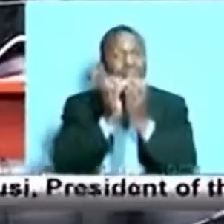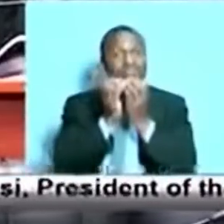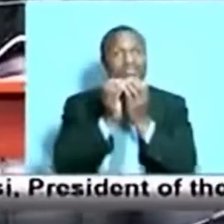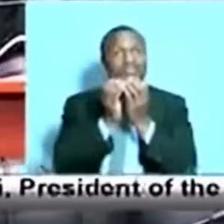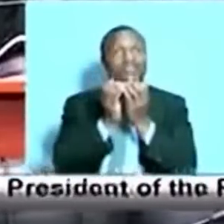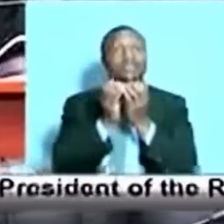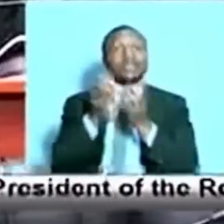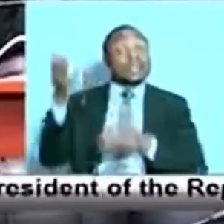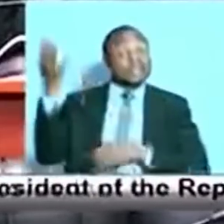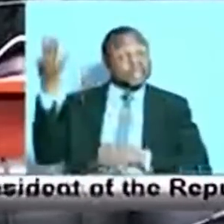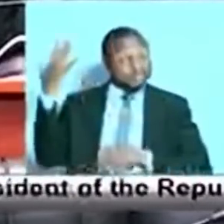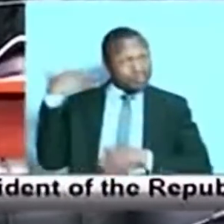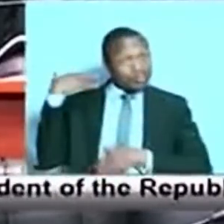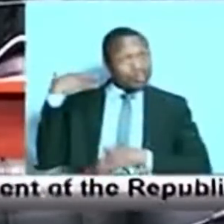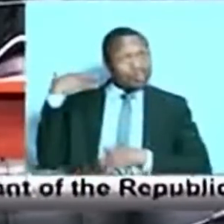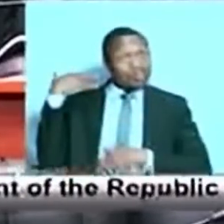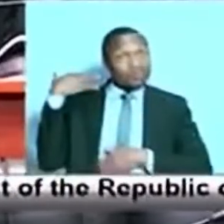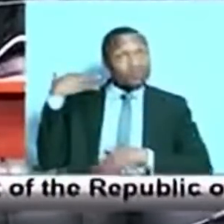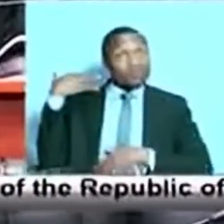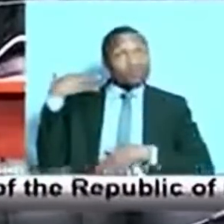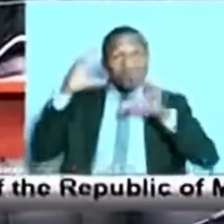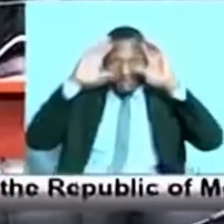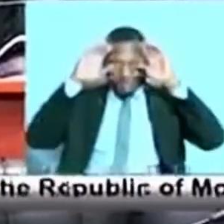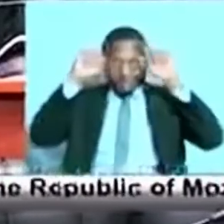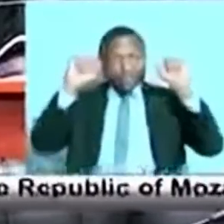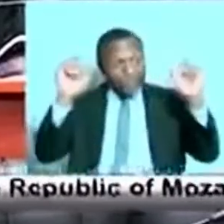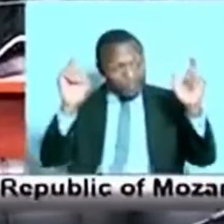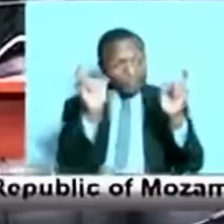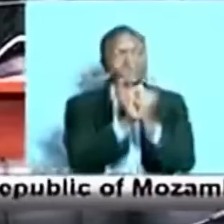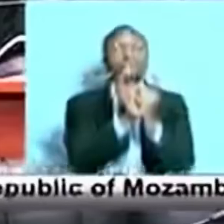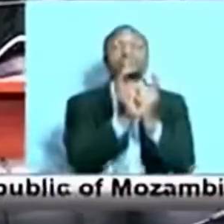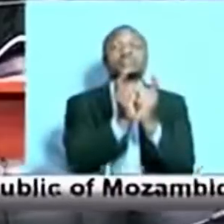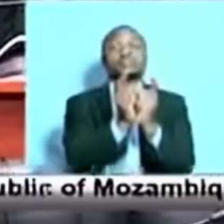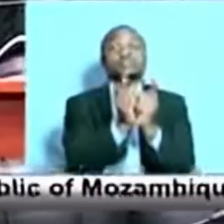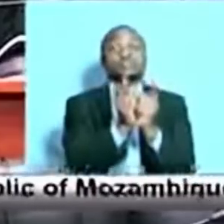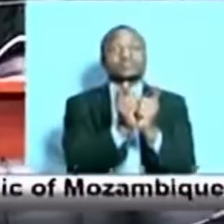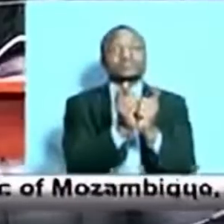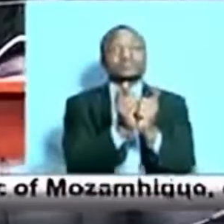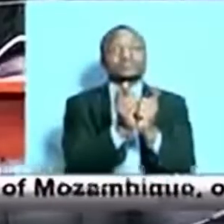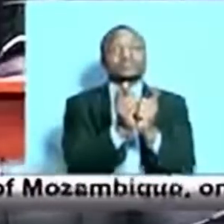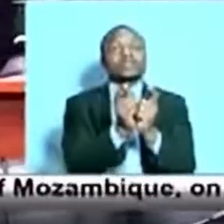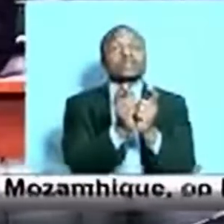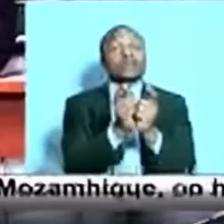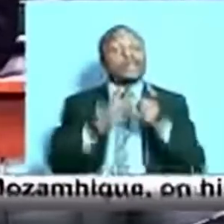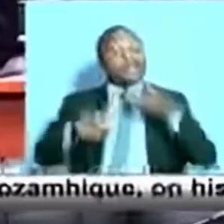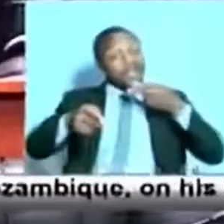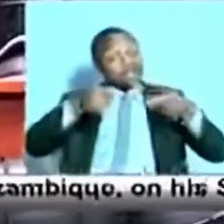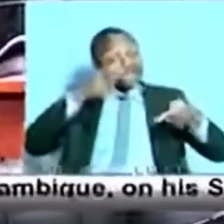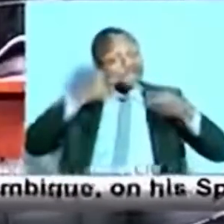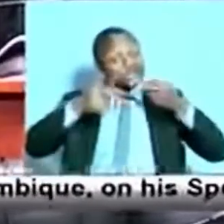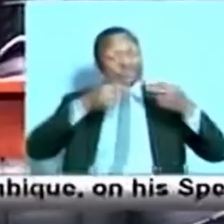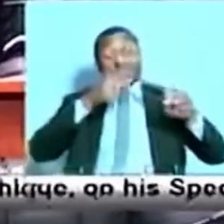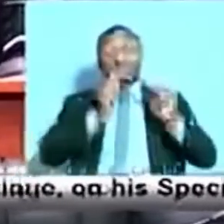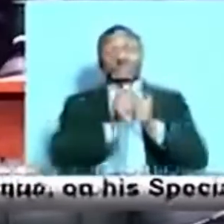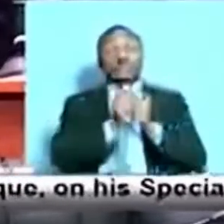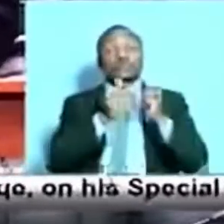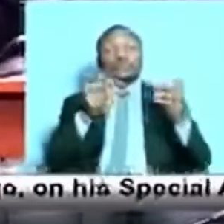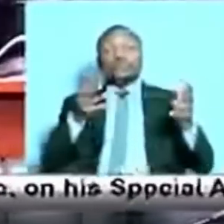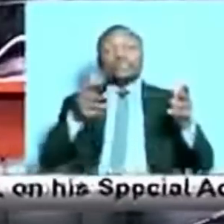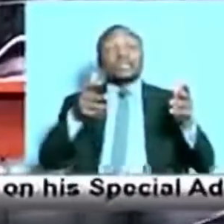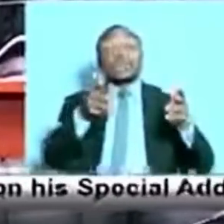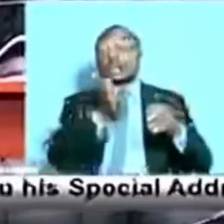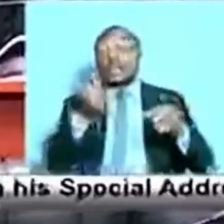and the former President were able to meet at a hotel without